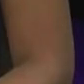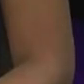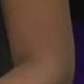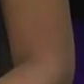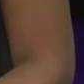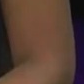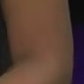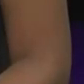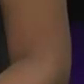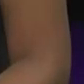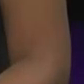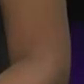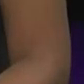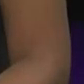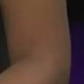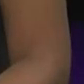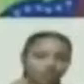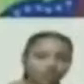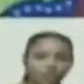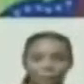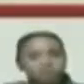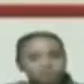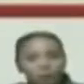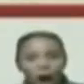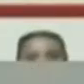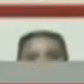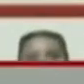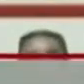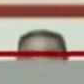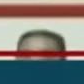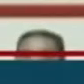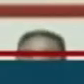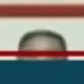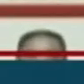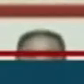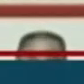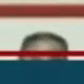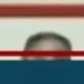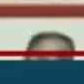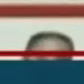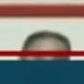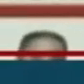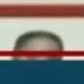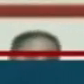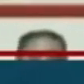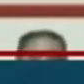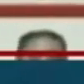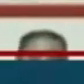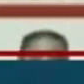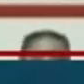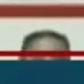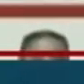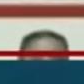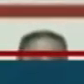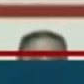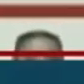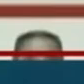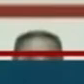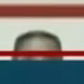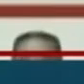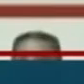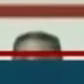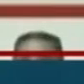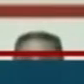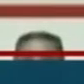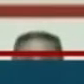drug trafficking groups known as Tancol. The high military official confirmed in balance sheet that at least 9 individuals have